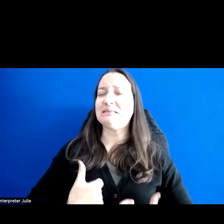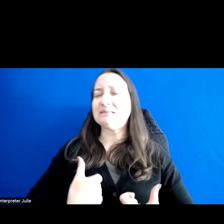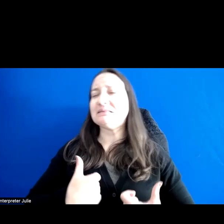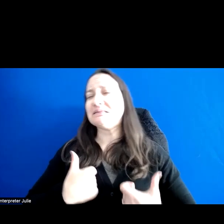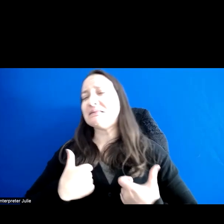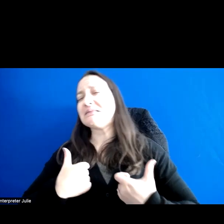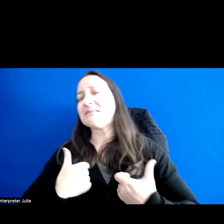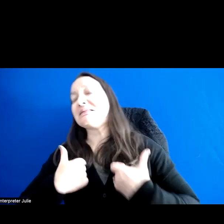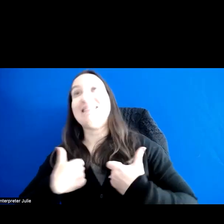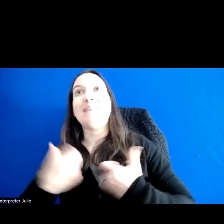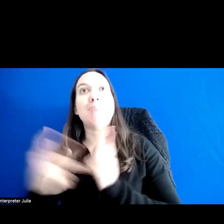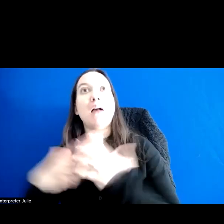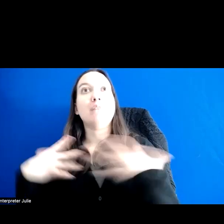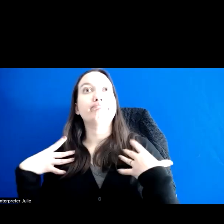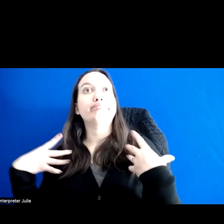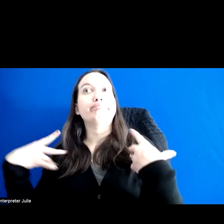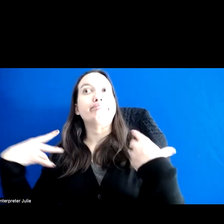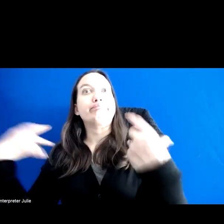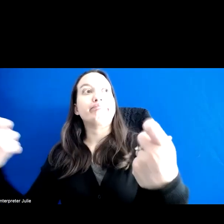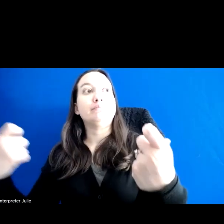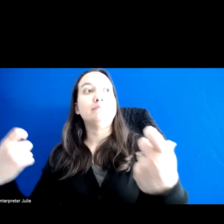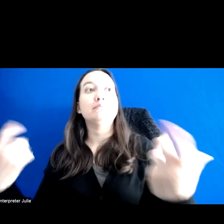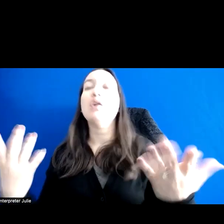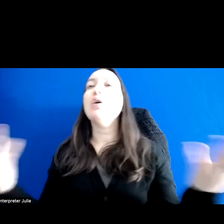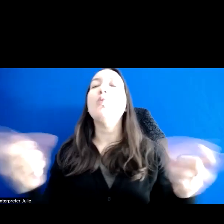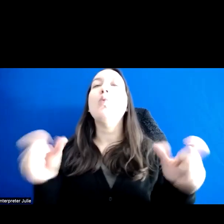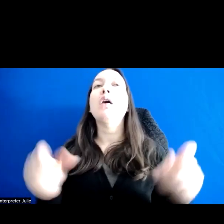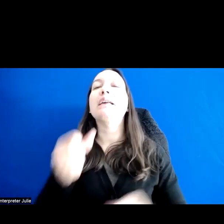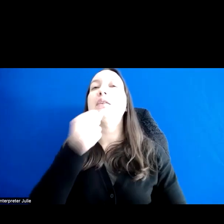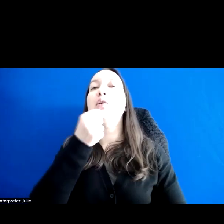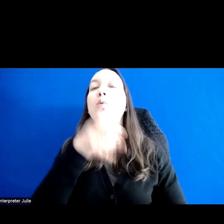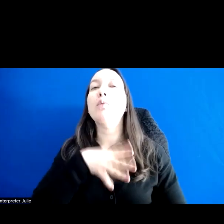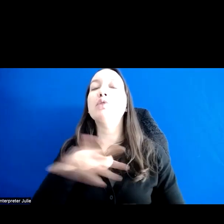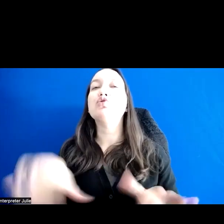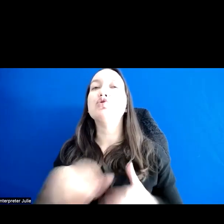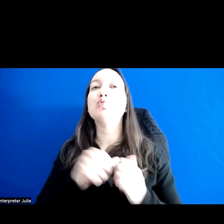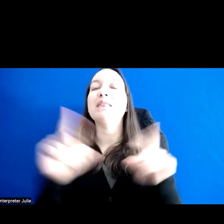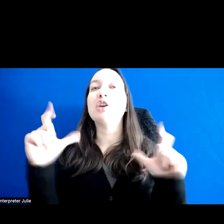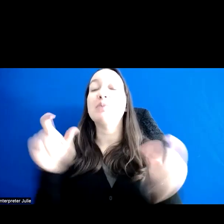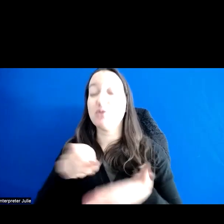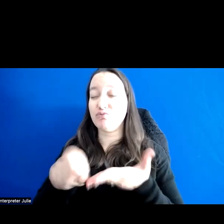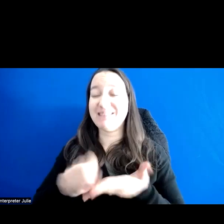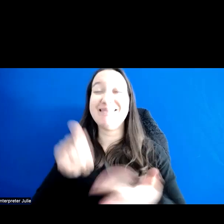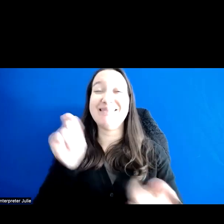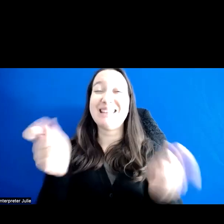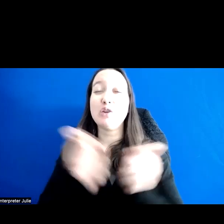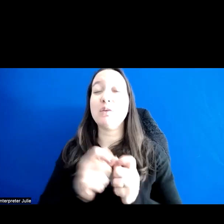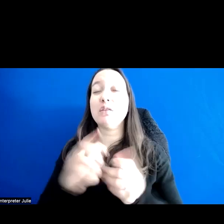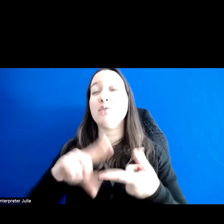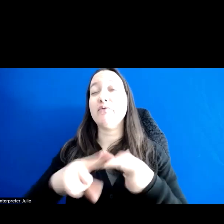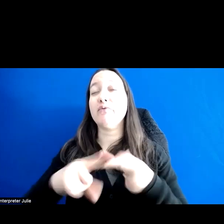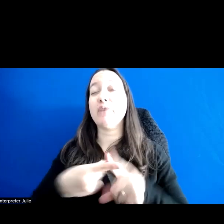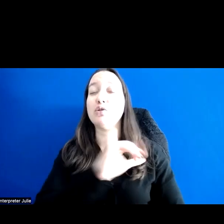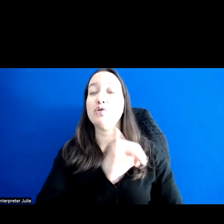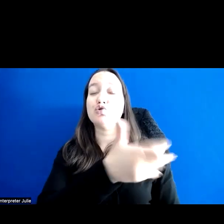cancer and back into health, What Can a Woman Do with a Camera? Written and edited together with her friend Joan